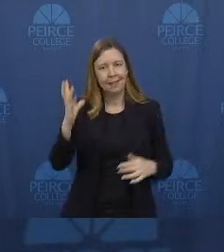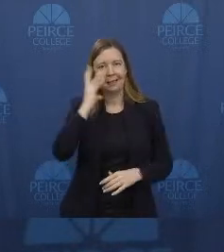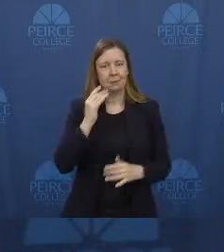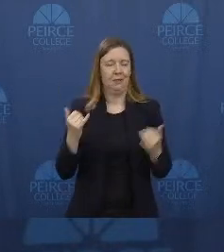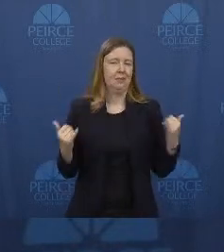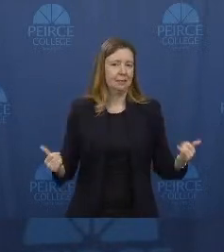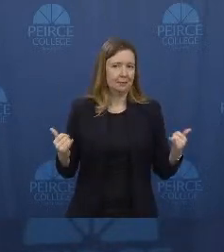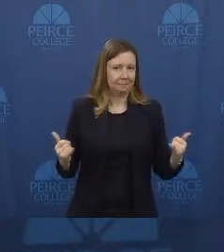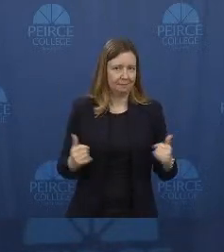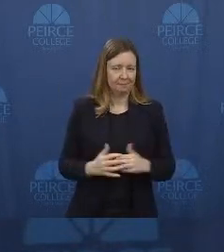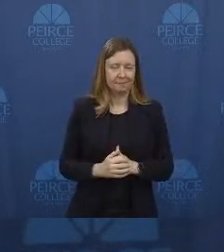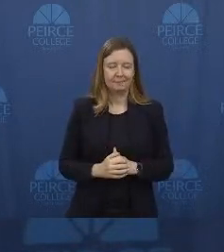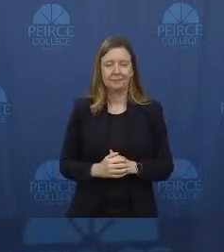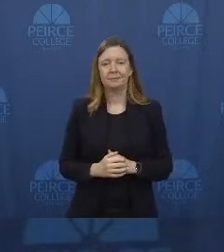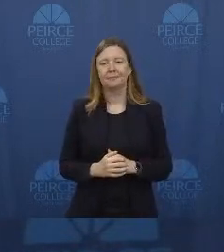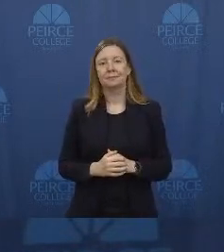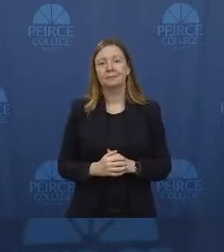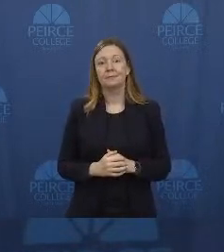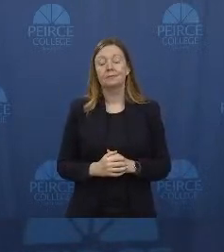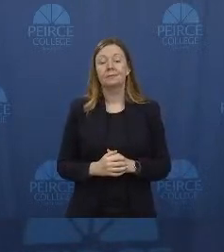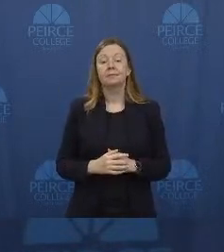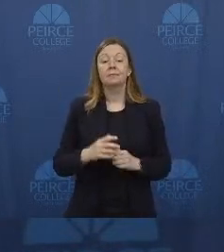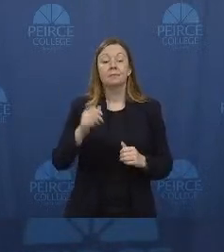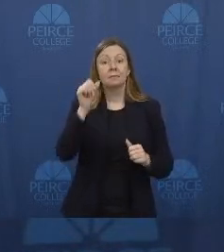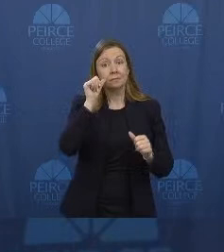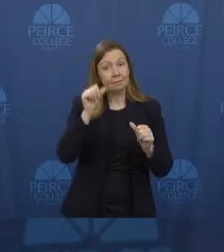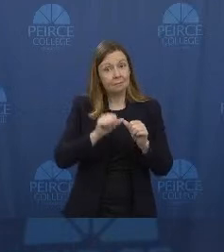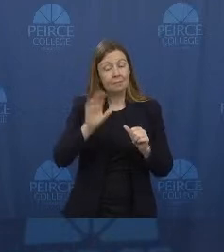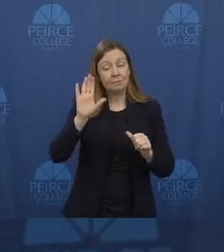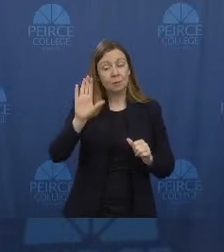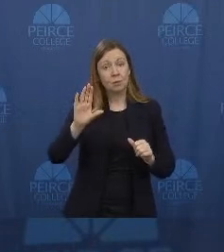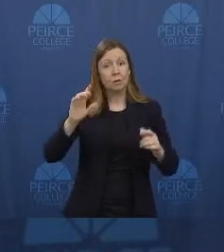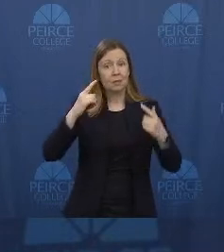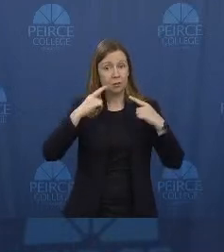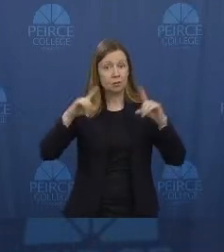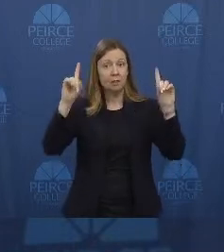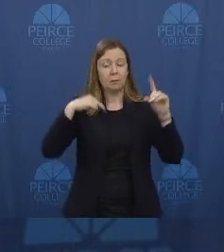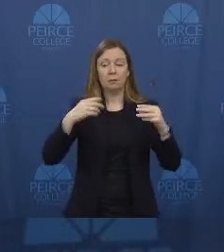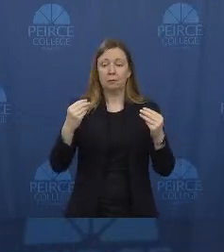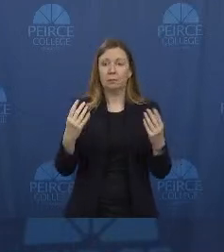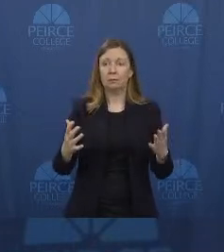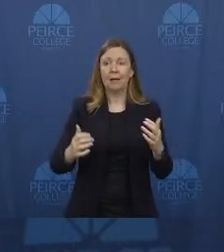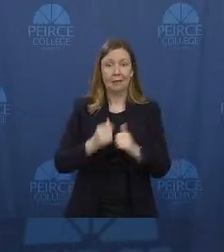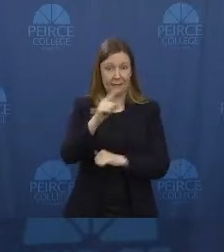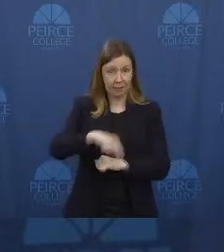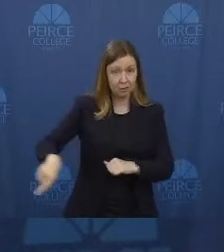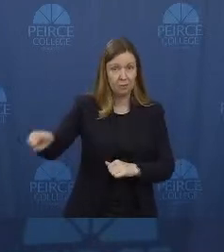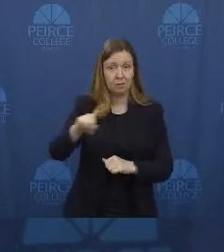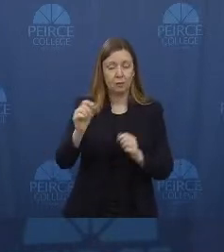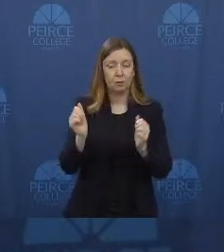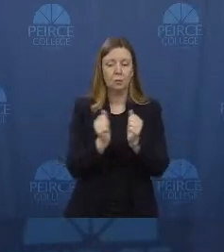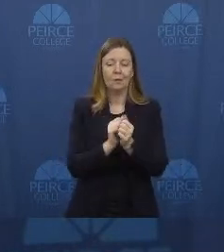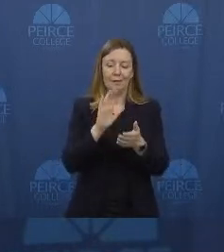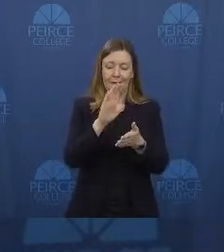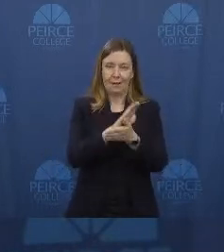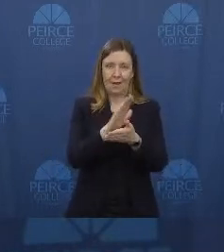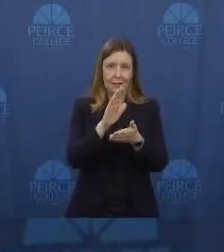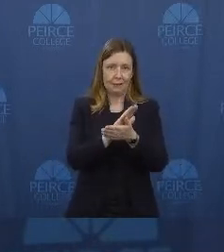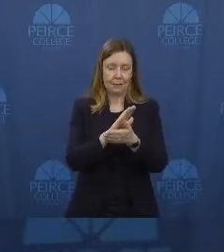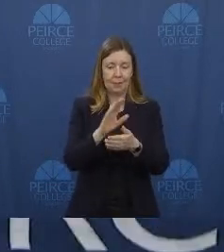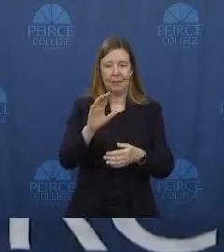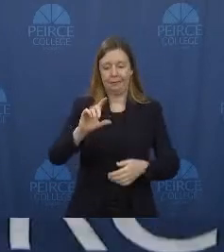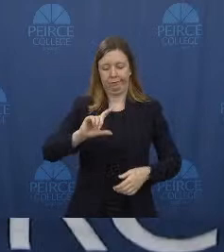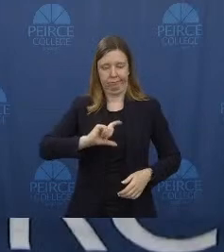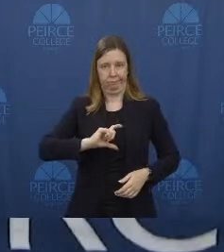event. To commemorate your achievement, we have provided each of you with an academic